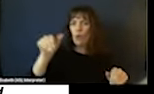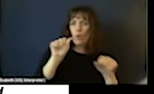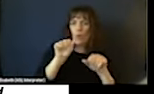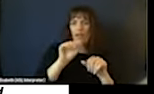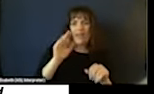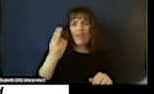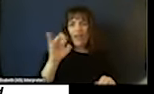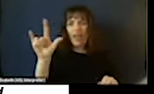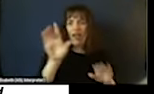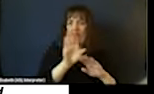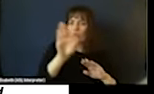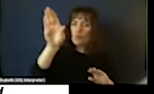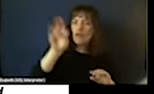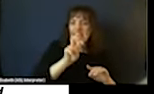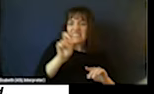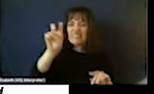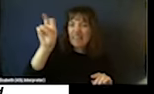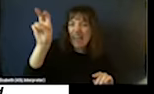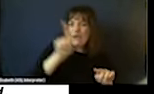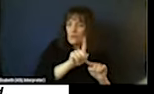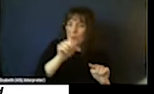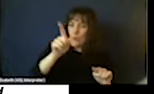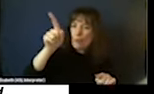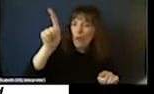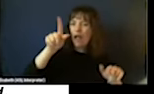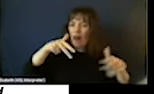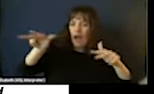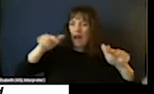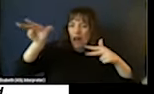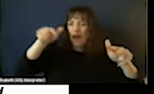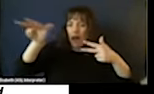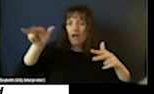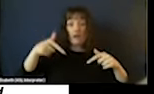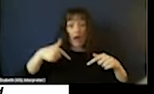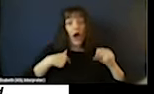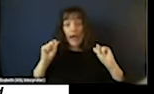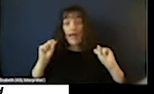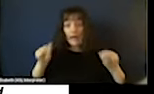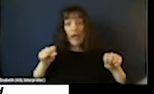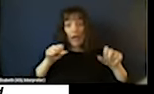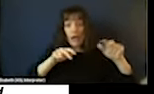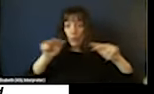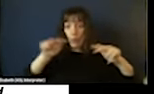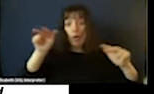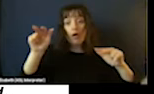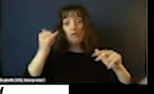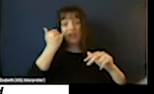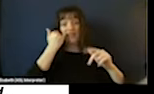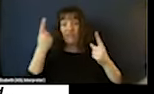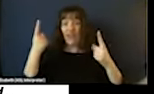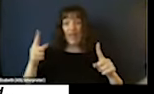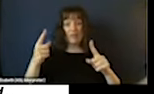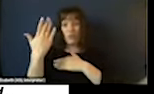can do, but if I'm having a bad chronic pain day, it could be the difference of me being able to sleep well at night or not. So I just